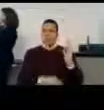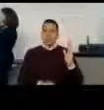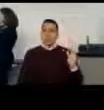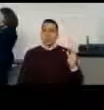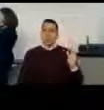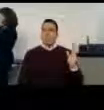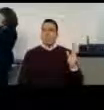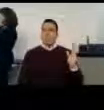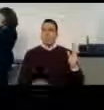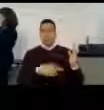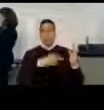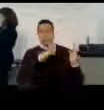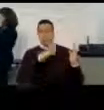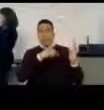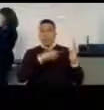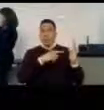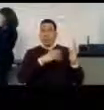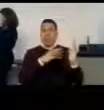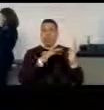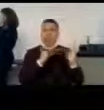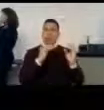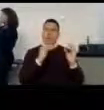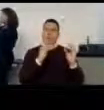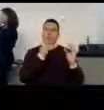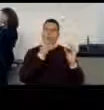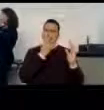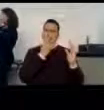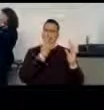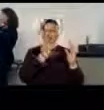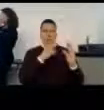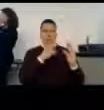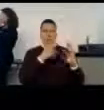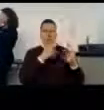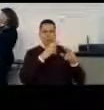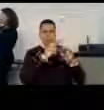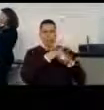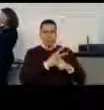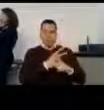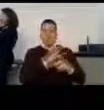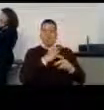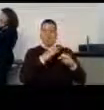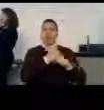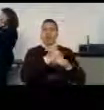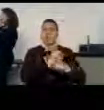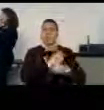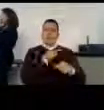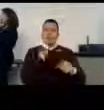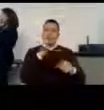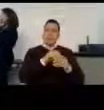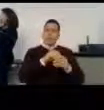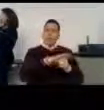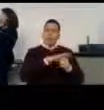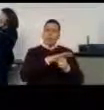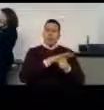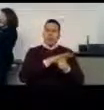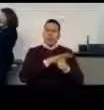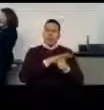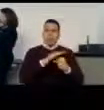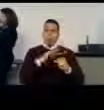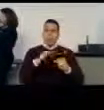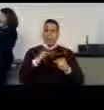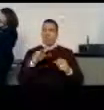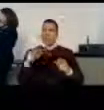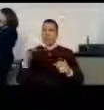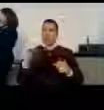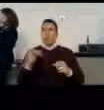Because they're the experts in this, I wanted to share some of my experiences and also be able to hear from y'all if y'all have questions around what it looks like